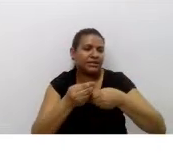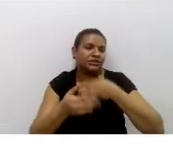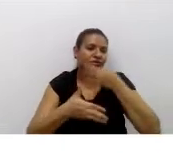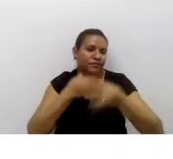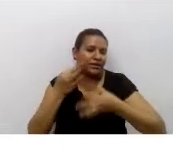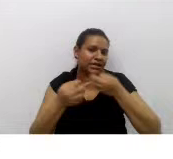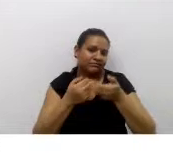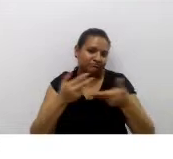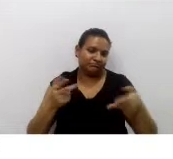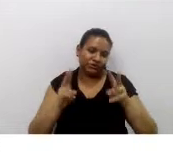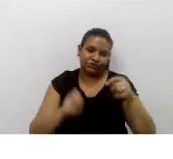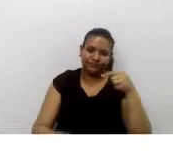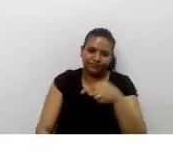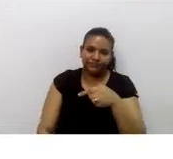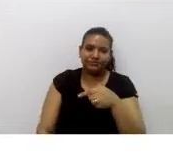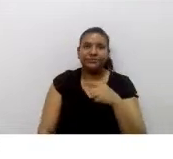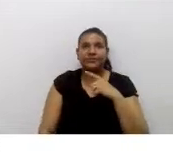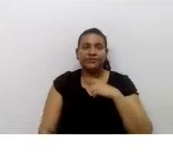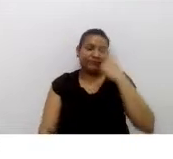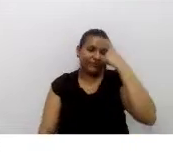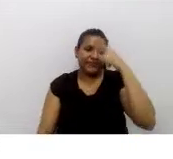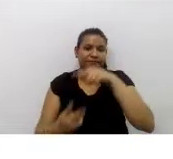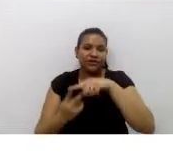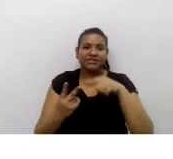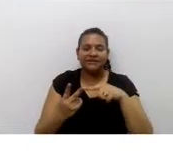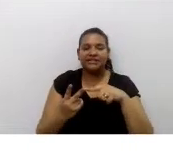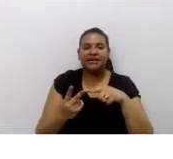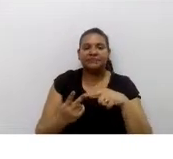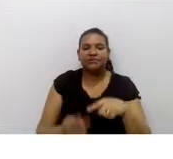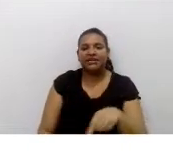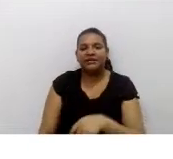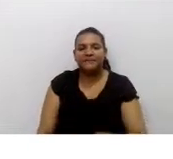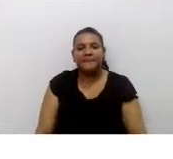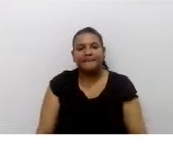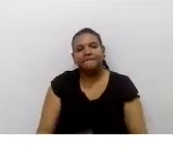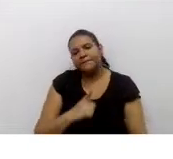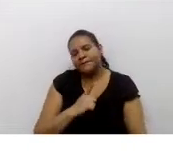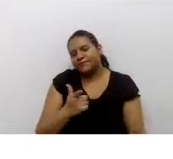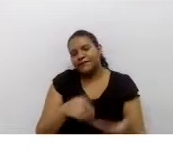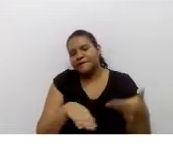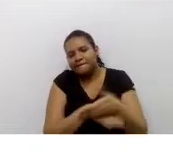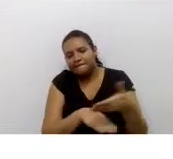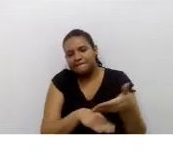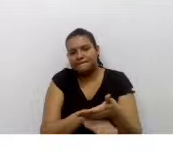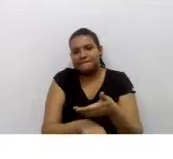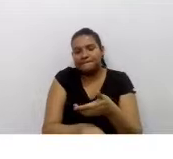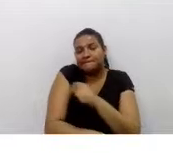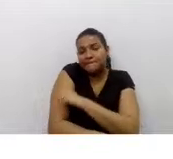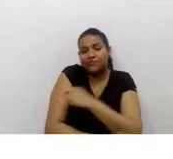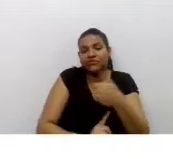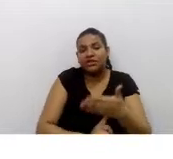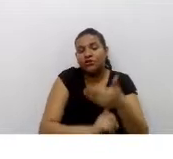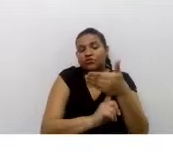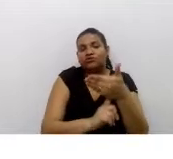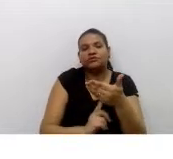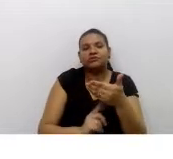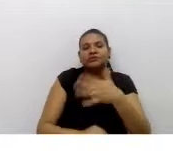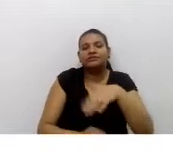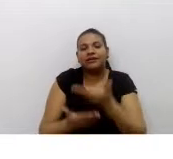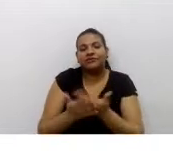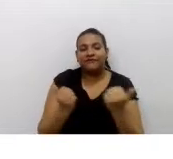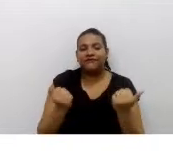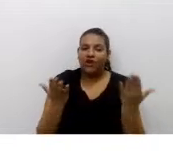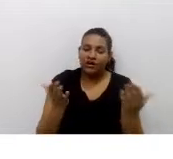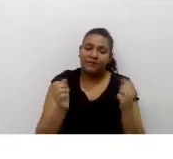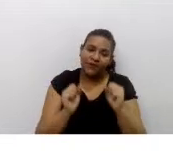to technology, or if the students have access to technology outside of the classroom. I'm sure you can think of other ways